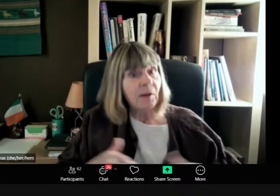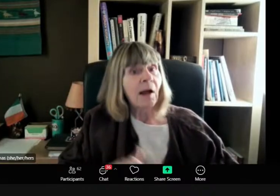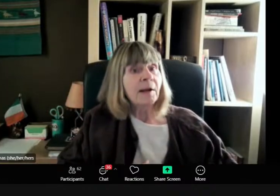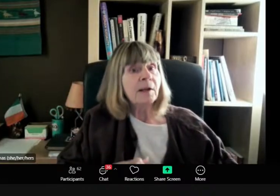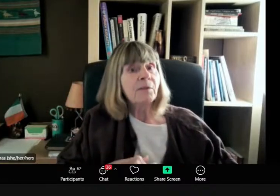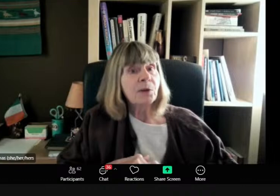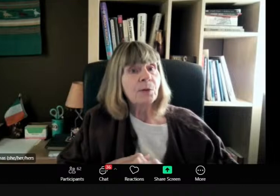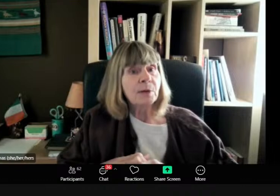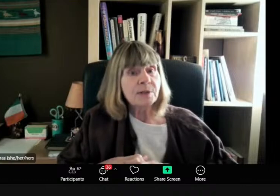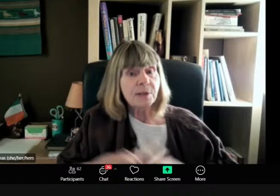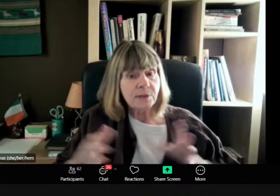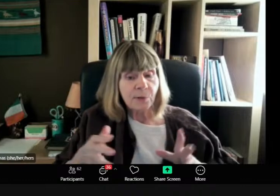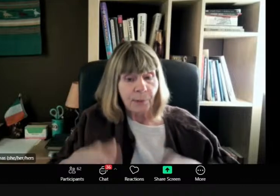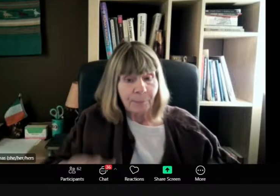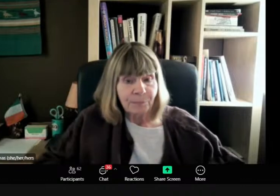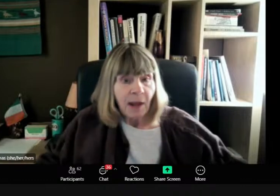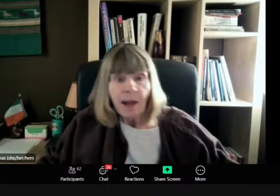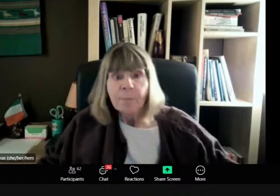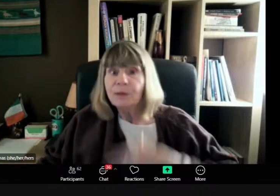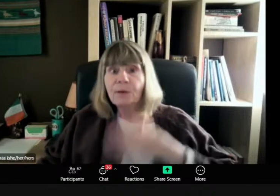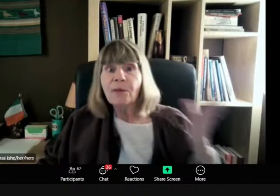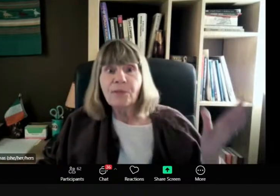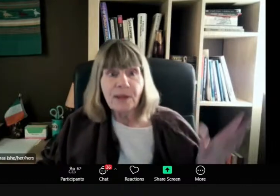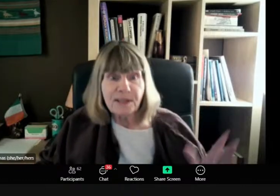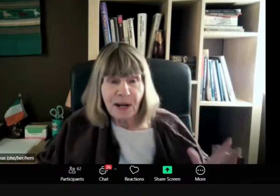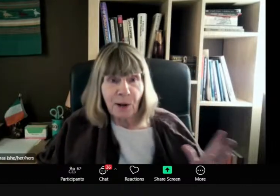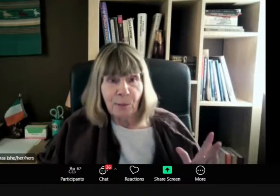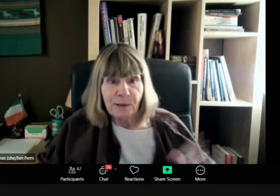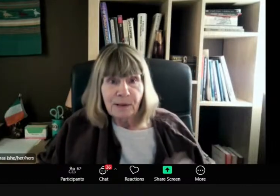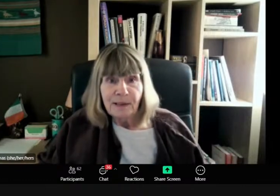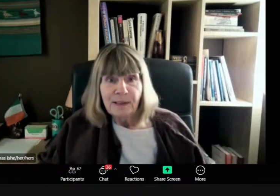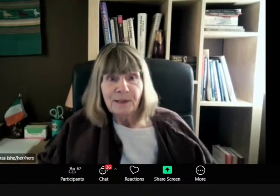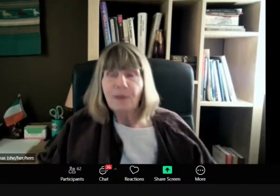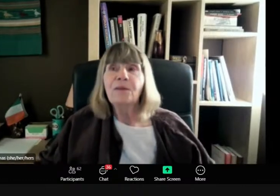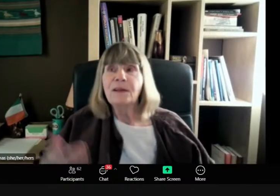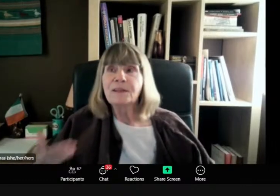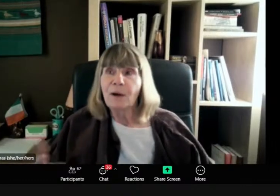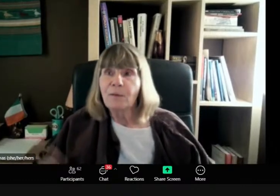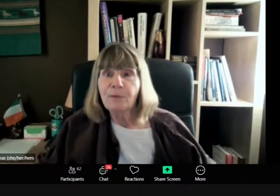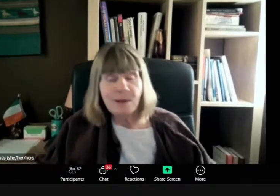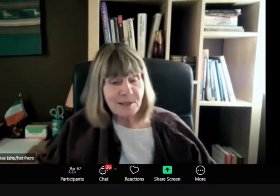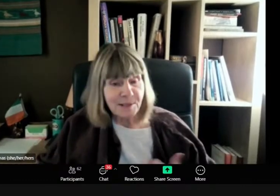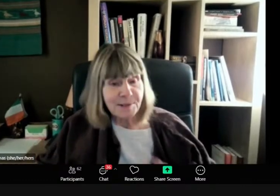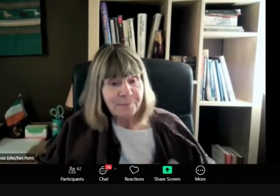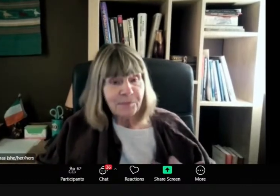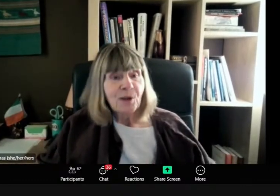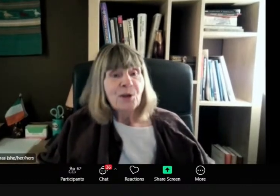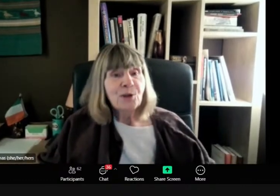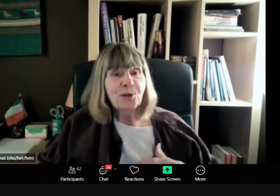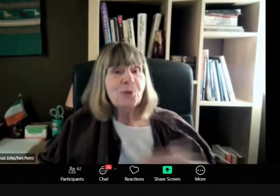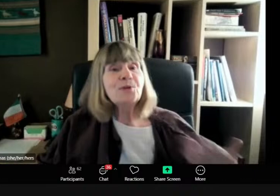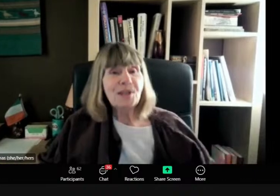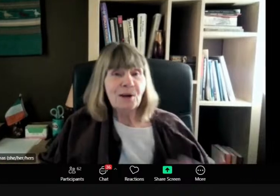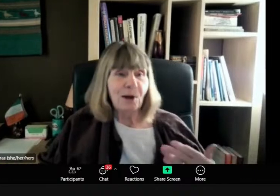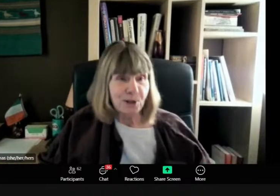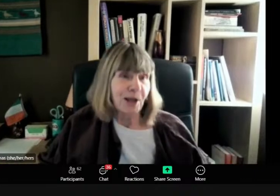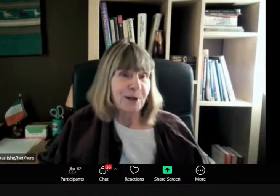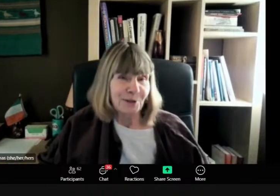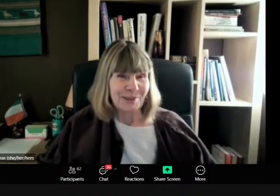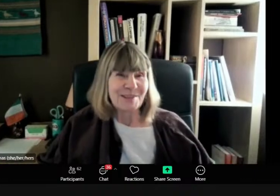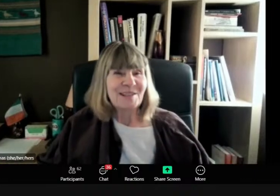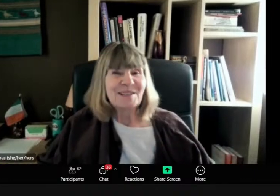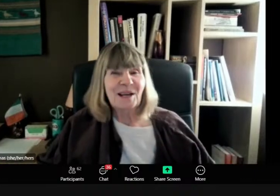maintaining the lining of the uterus and so forth. But there are other things that help. There are other things that help. For instance, using